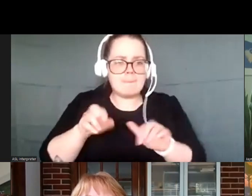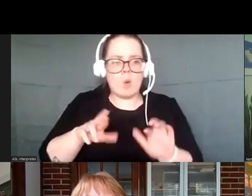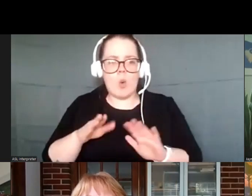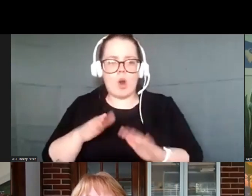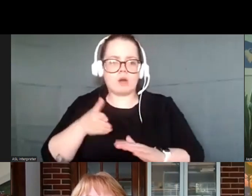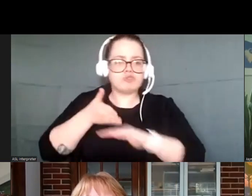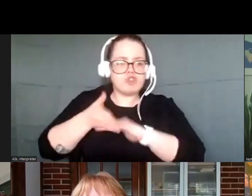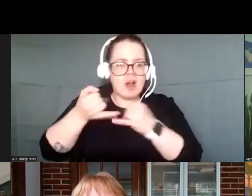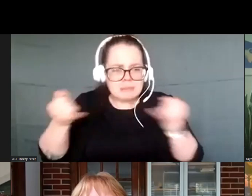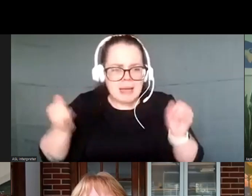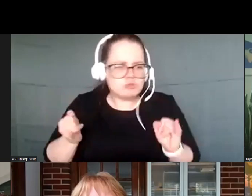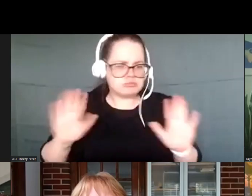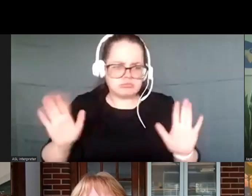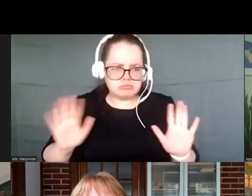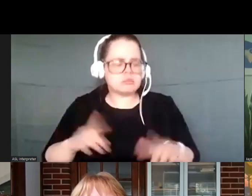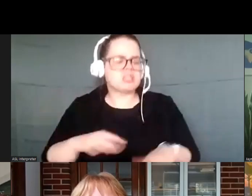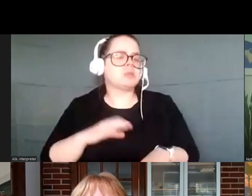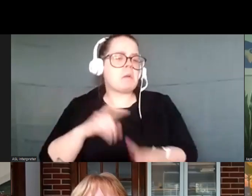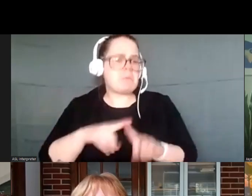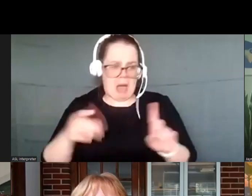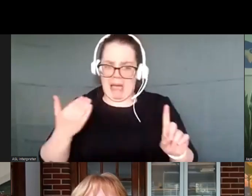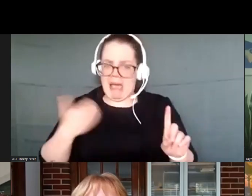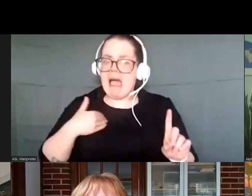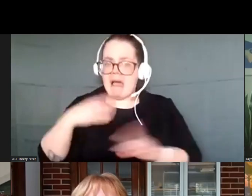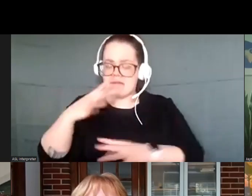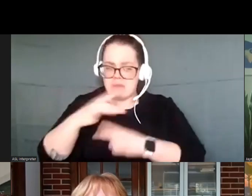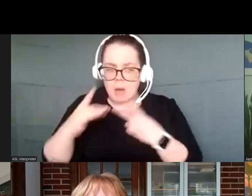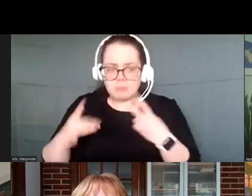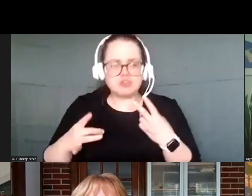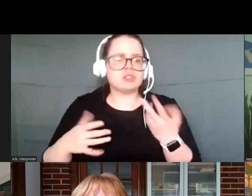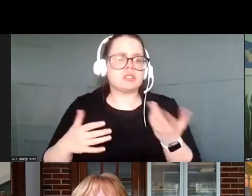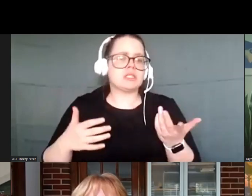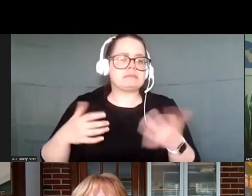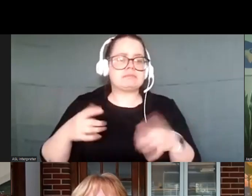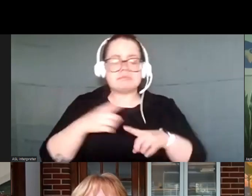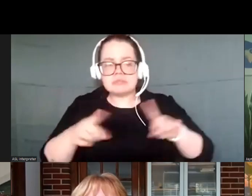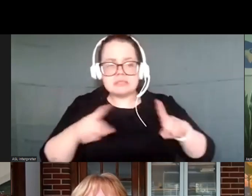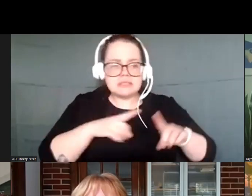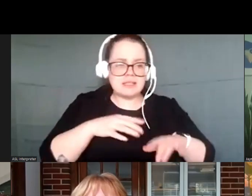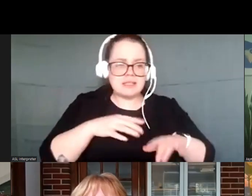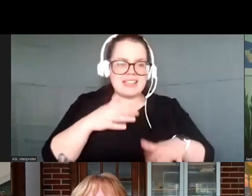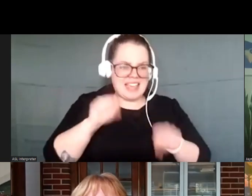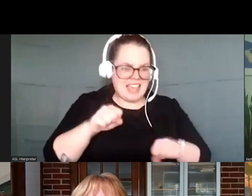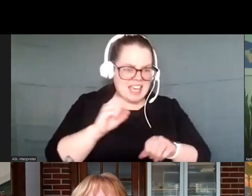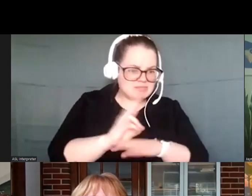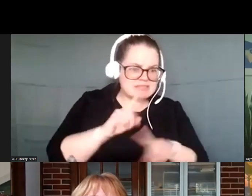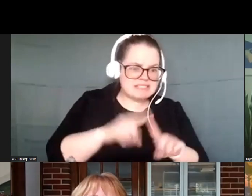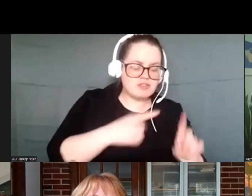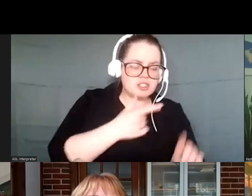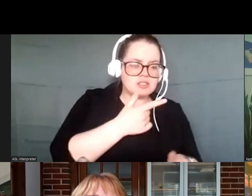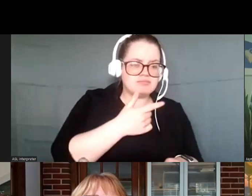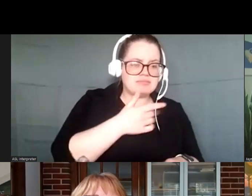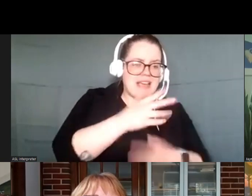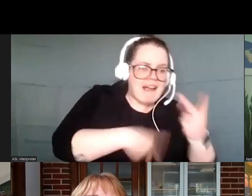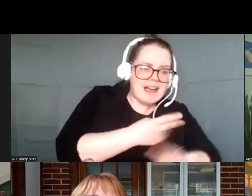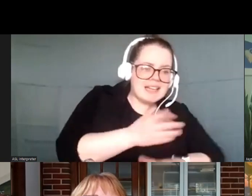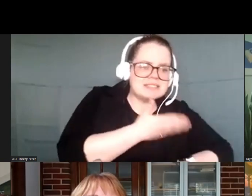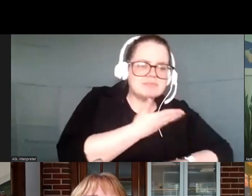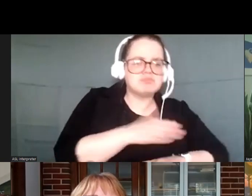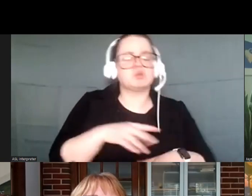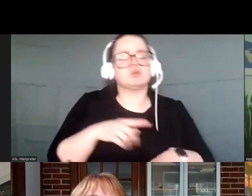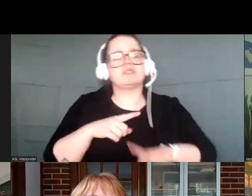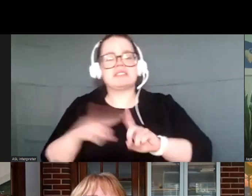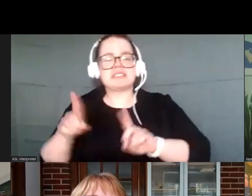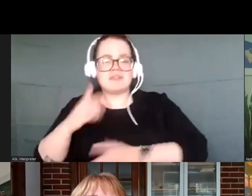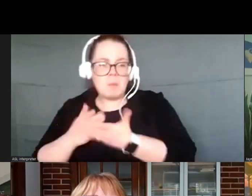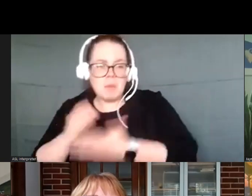will be orbiting in different worlds, different genres, different parts of the country, etc., or different parts of the world. And so, yeah, your